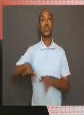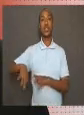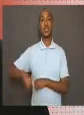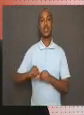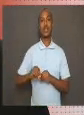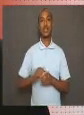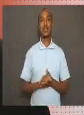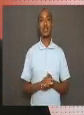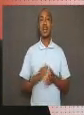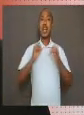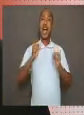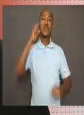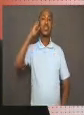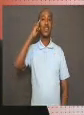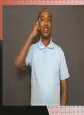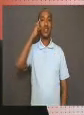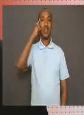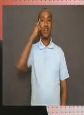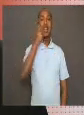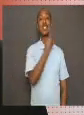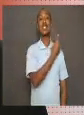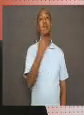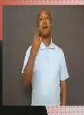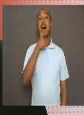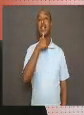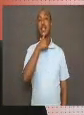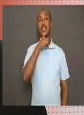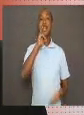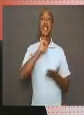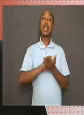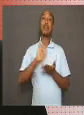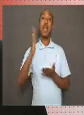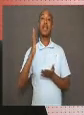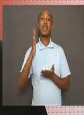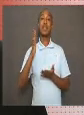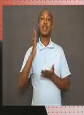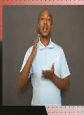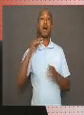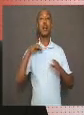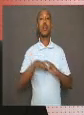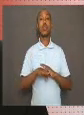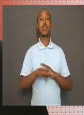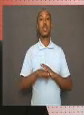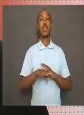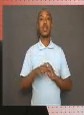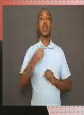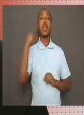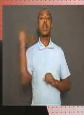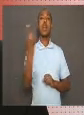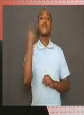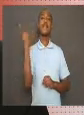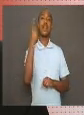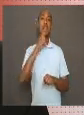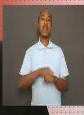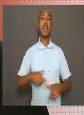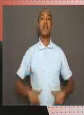Students, can you think of some acids that you might come across in your